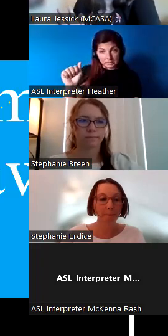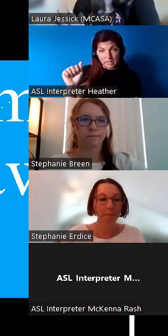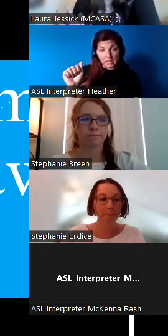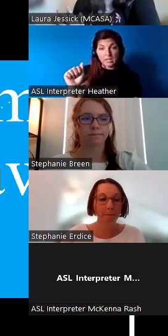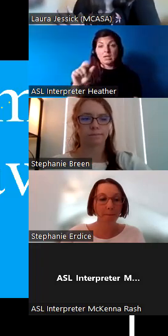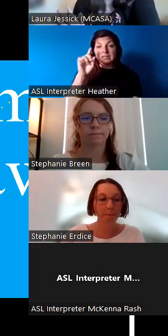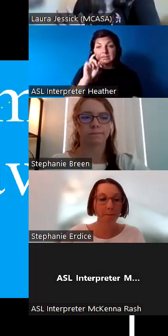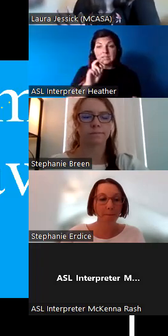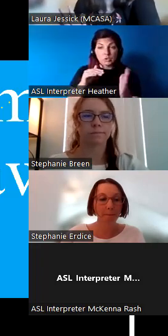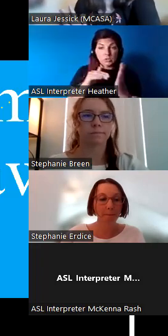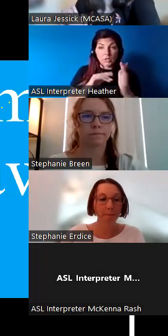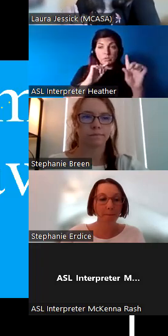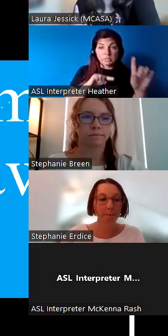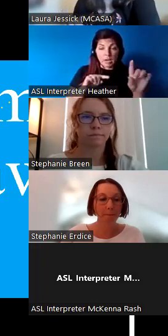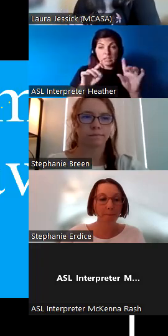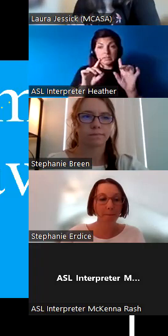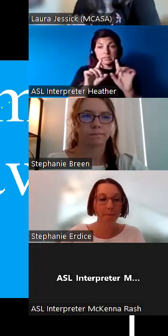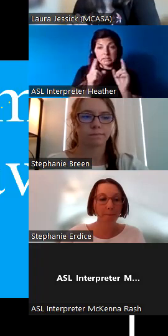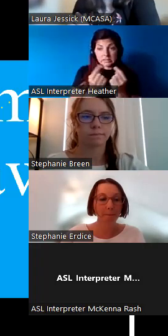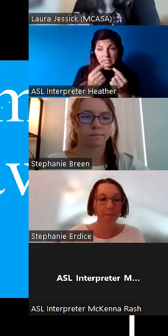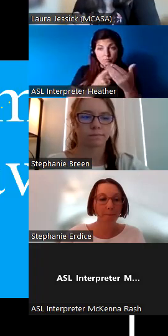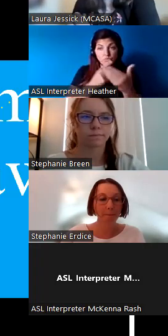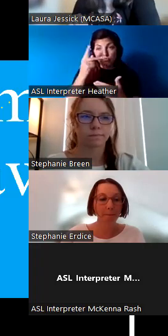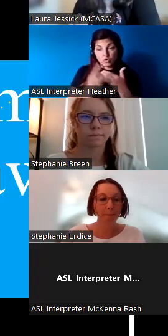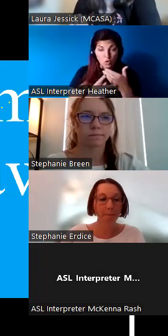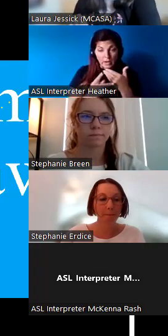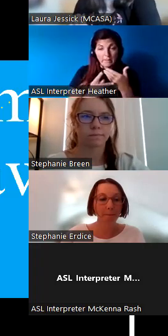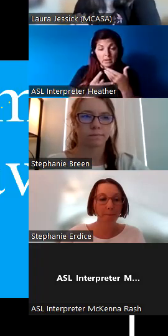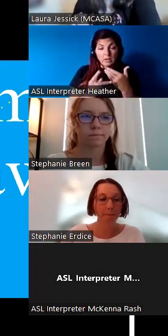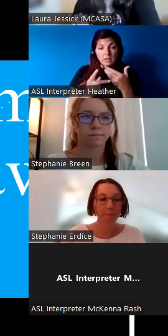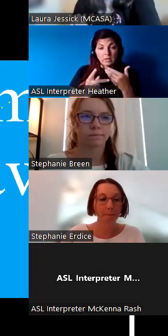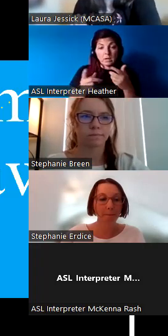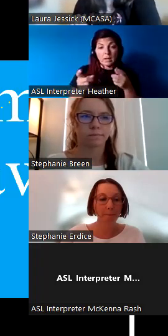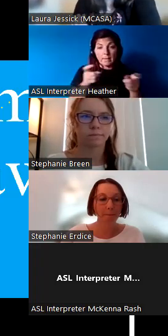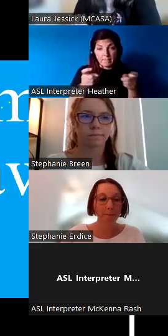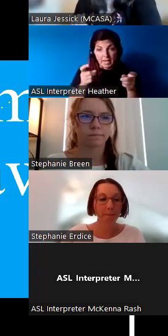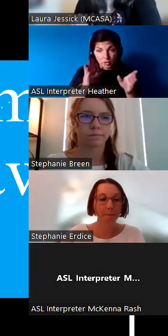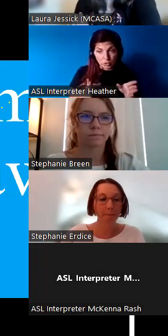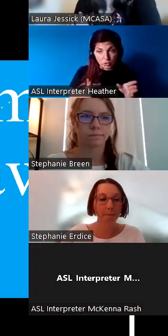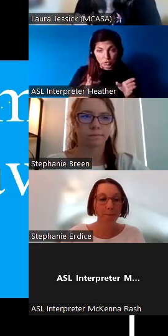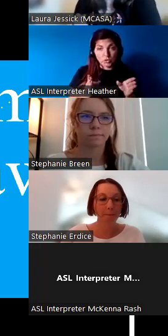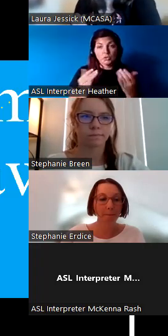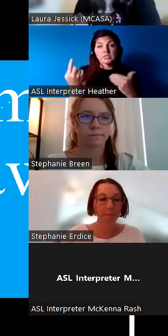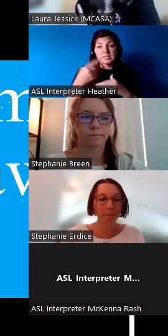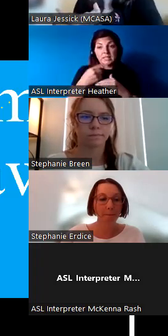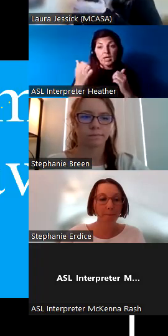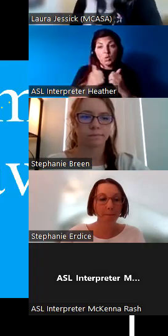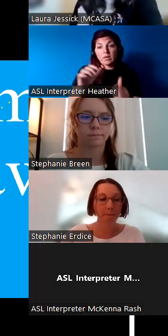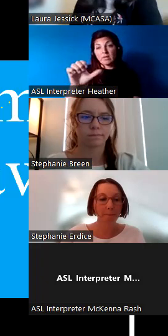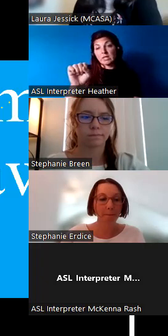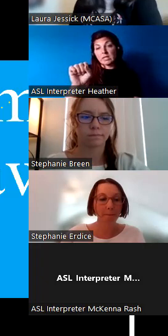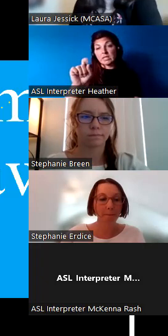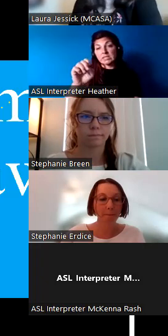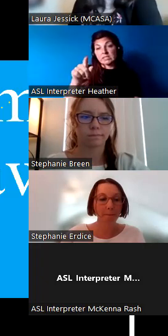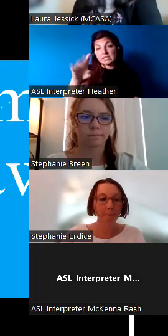Sexual Assault Response Team Program Manager. And I'm going to be presenting today with Stephanie Breen. So Stephanie, I'll allow you to